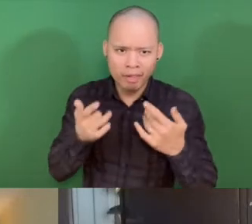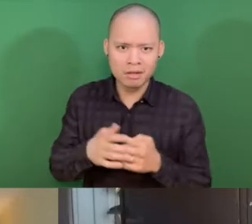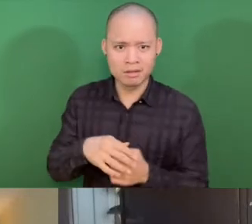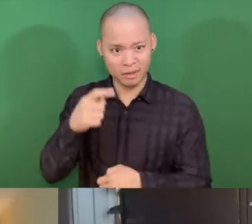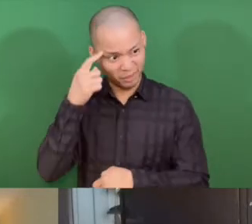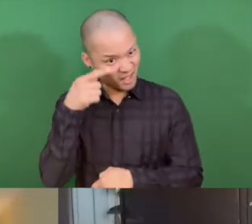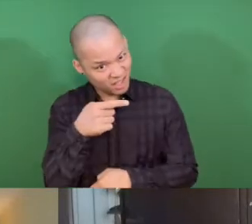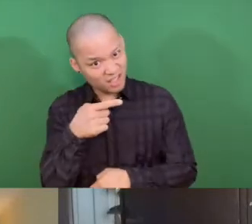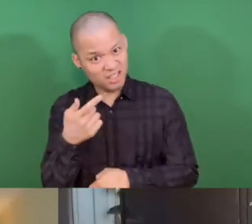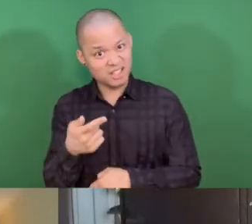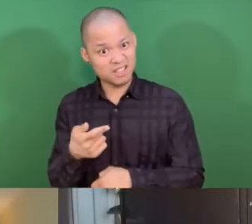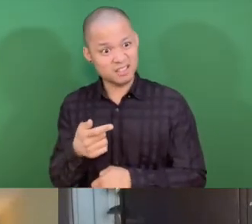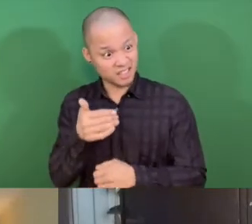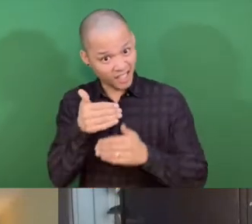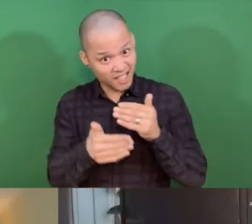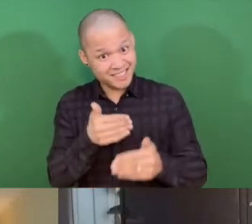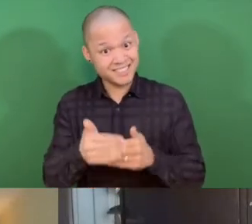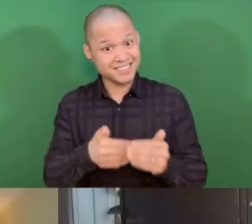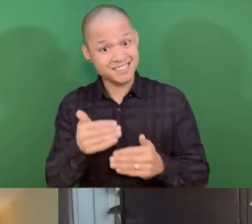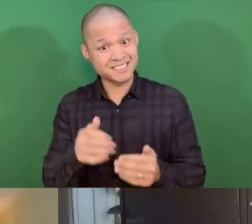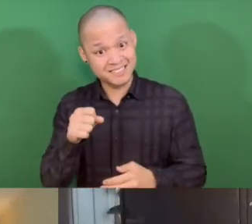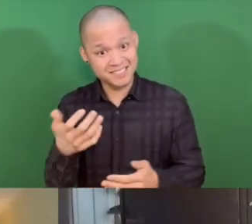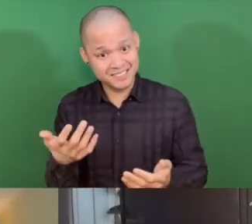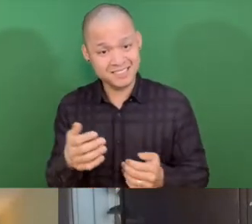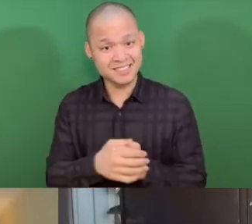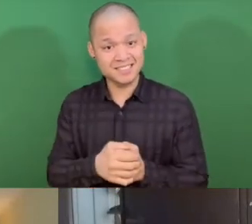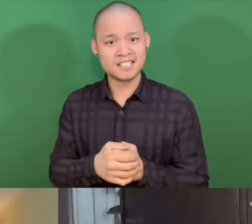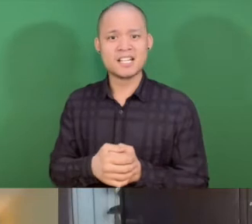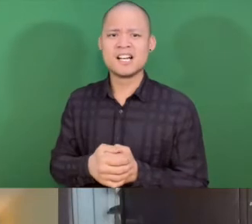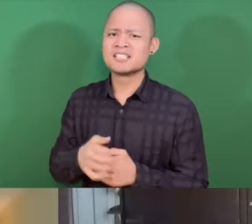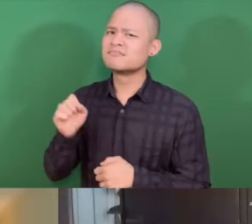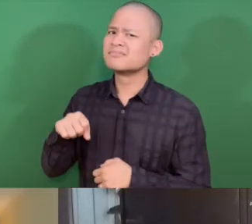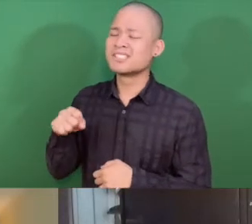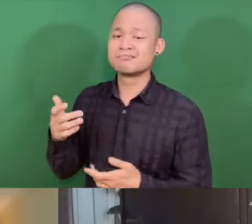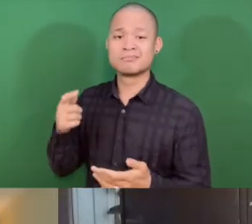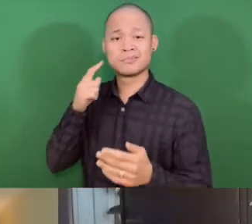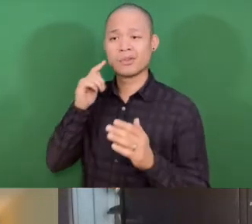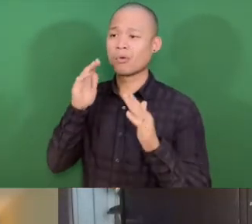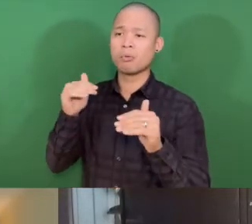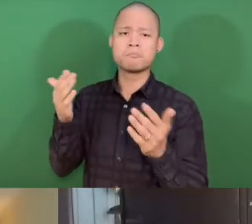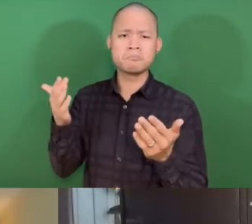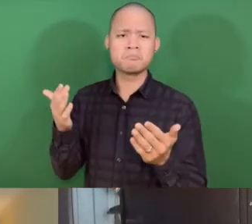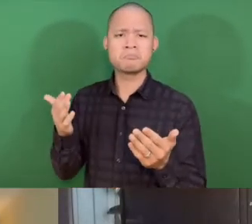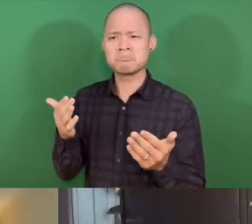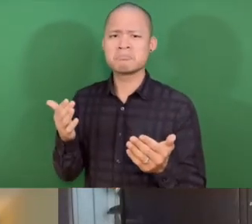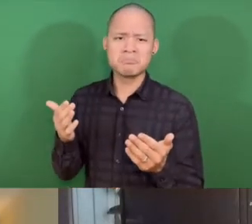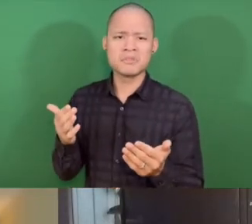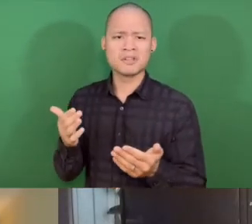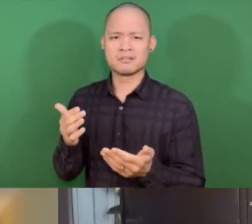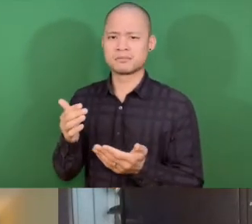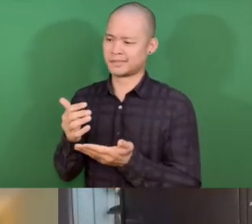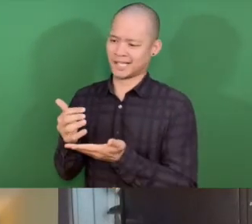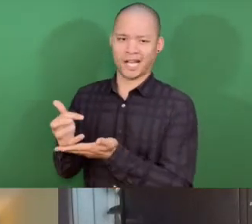In terms of kindness. Yeah, hopefully I can gather a little more of that. Yeah. Wish